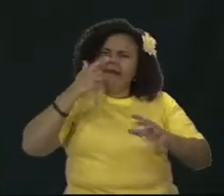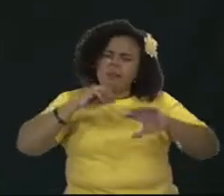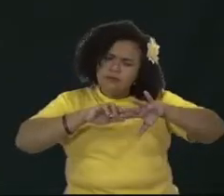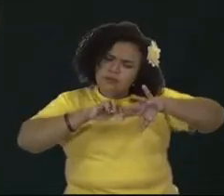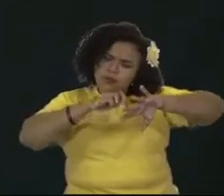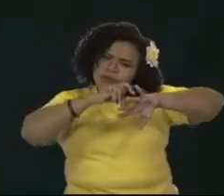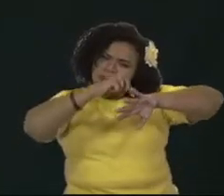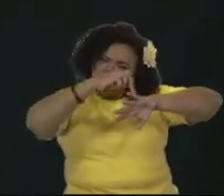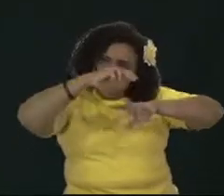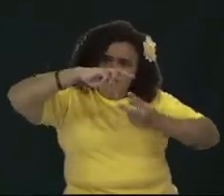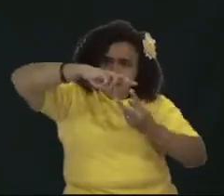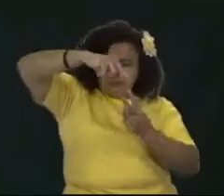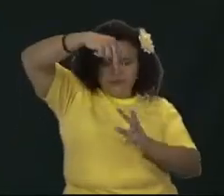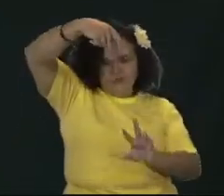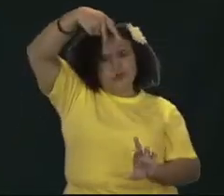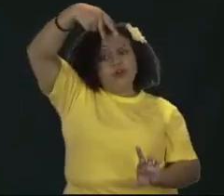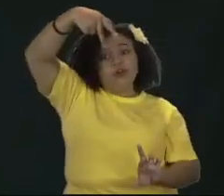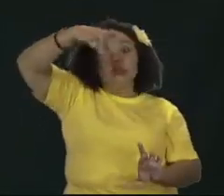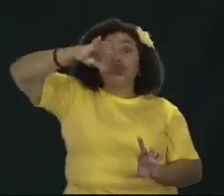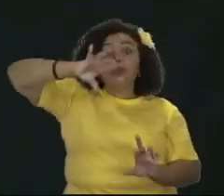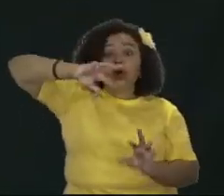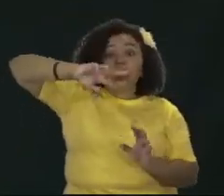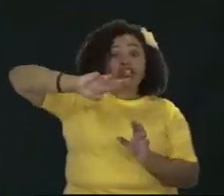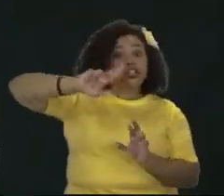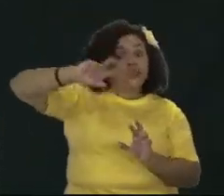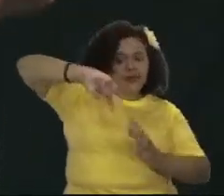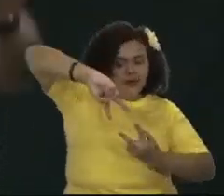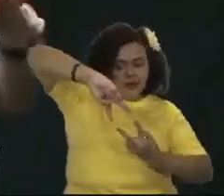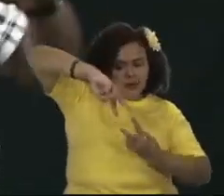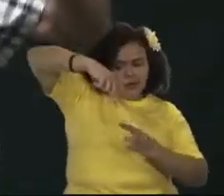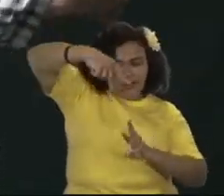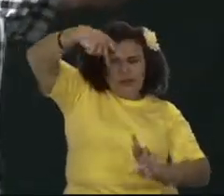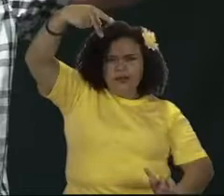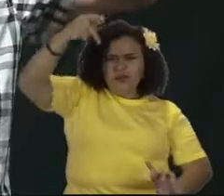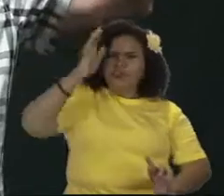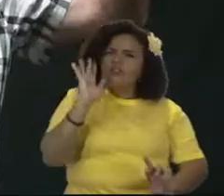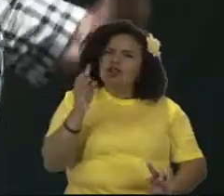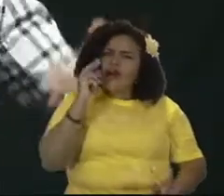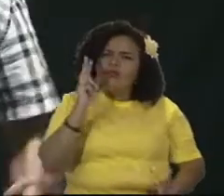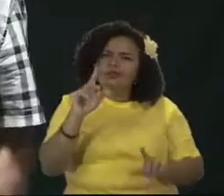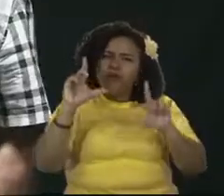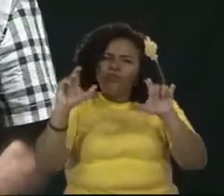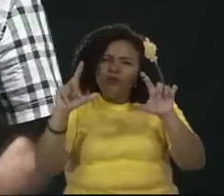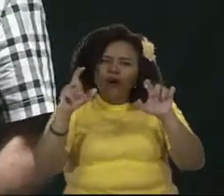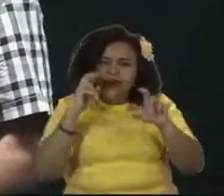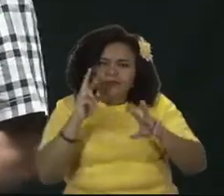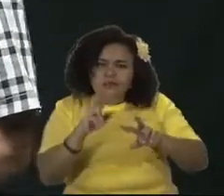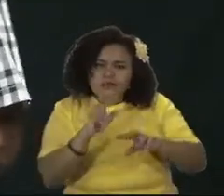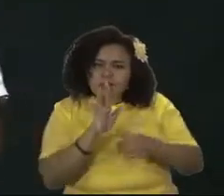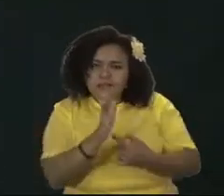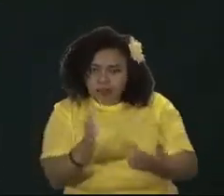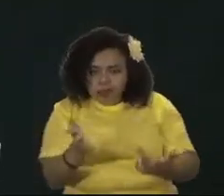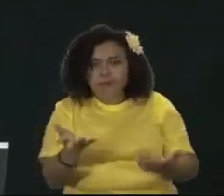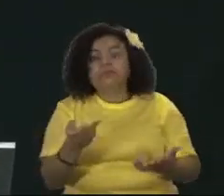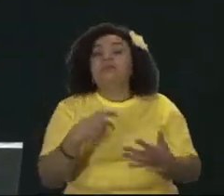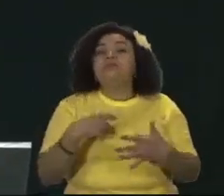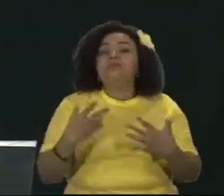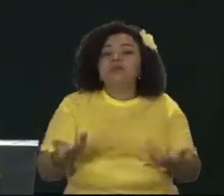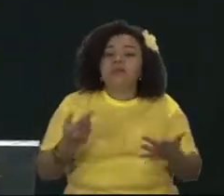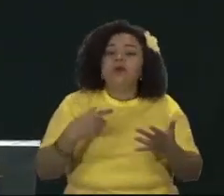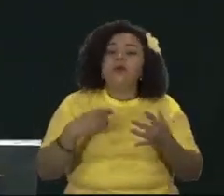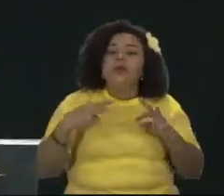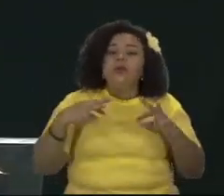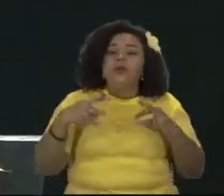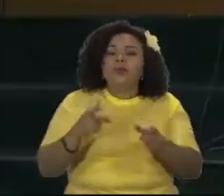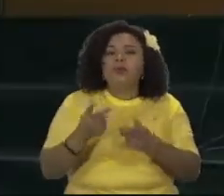stairs where you can climb your roof, but it's twisted. Have you ever saw the pictures? And